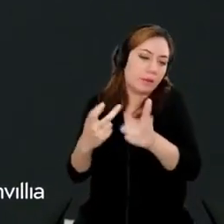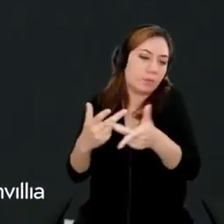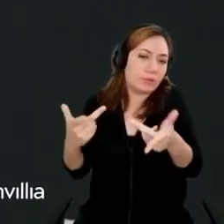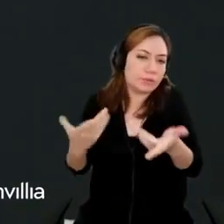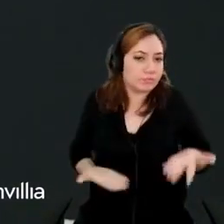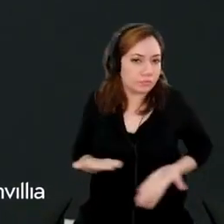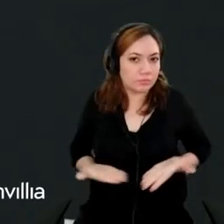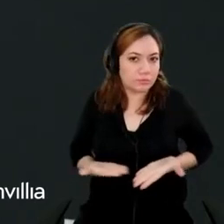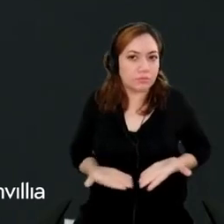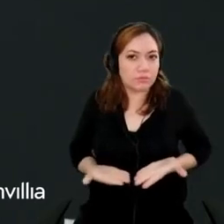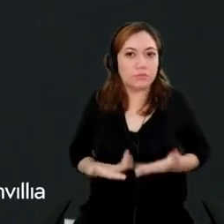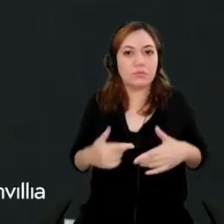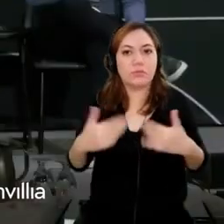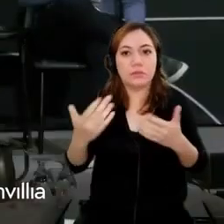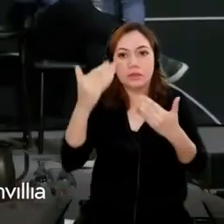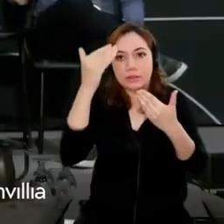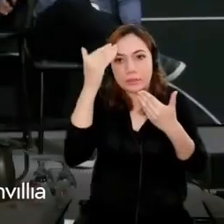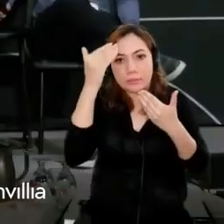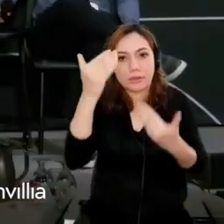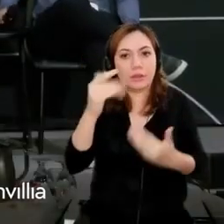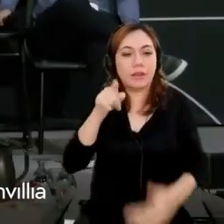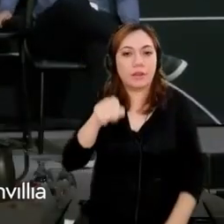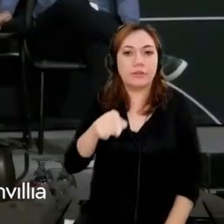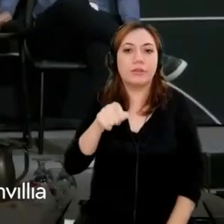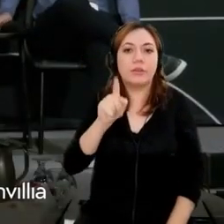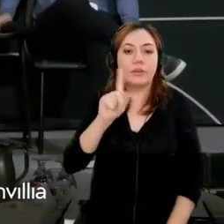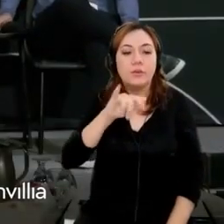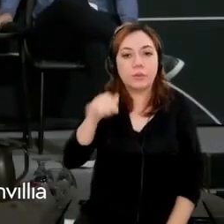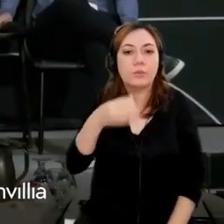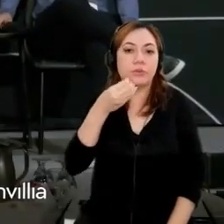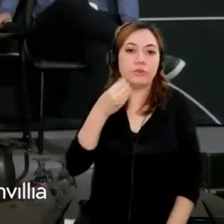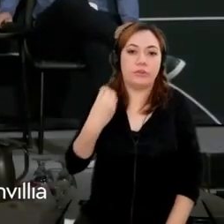and good to be here with you.